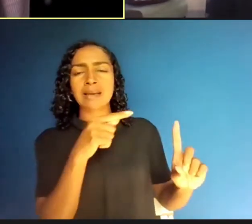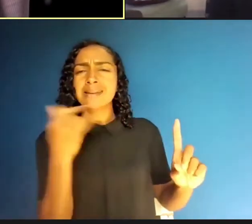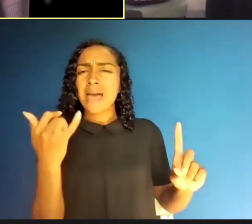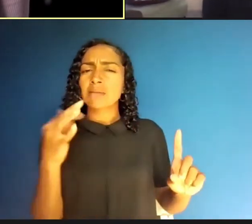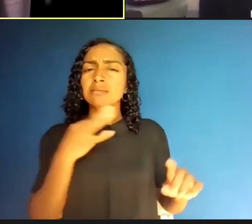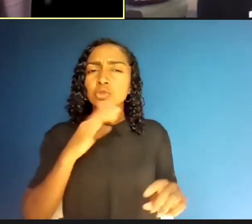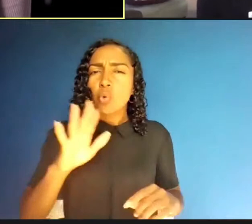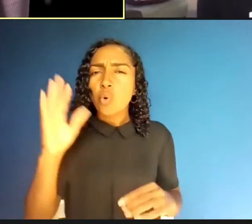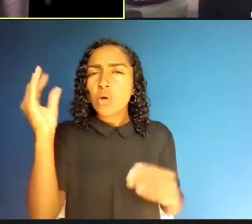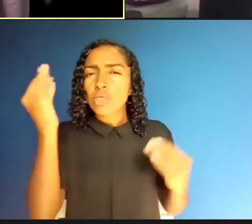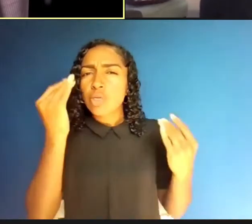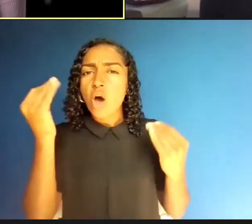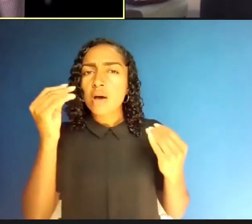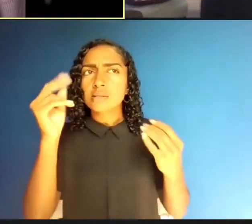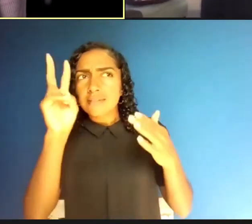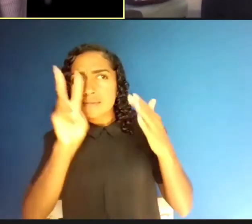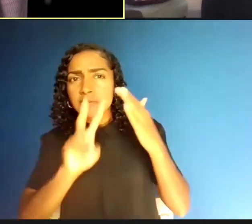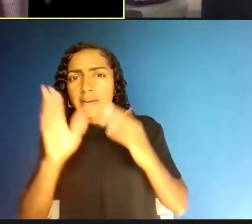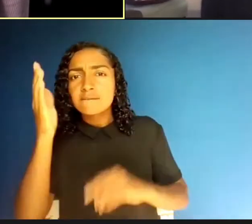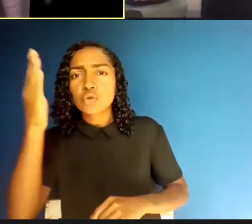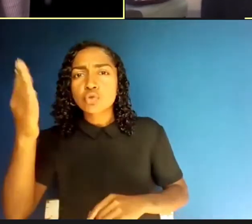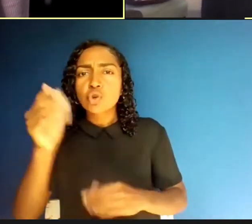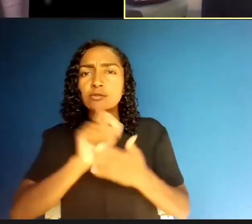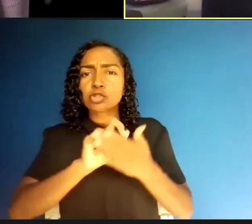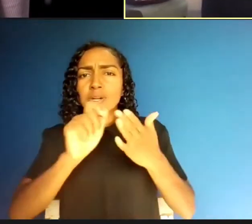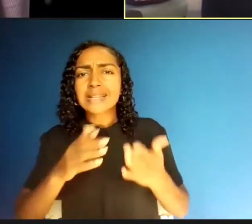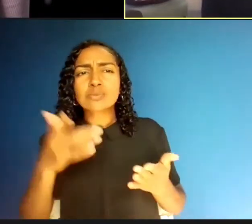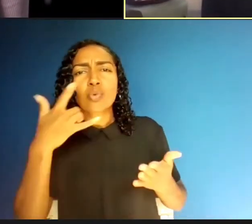moving forward too in this environment?